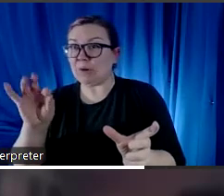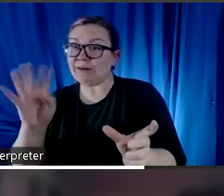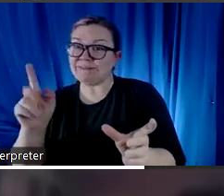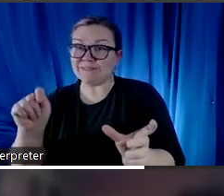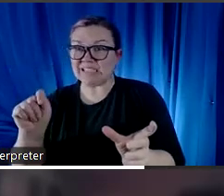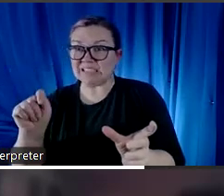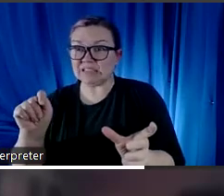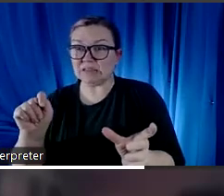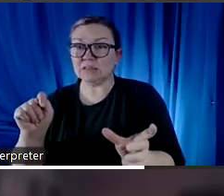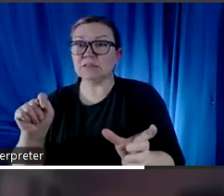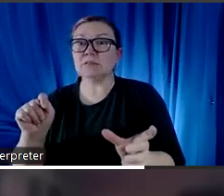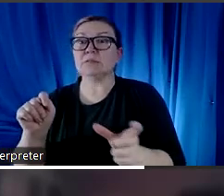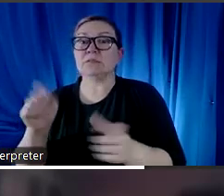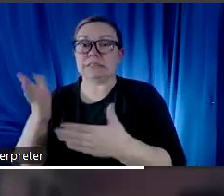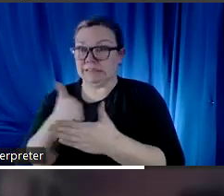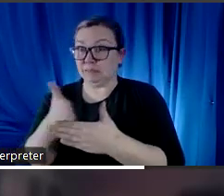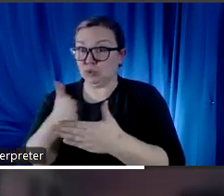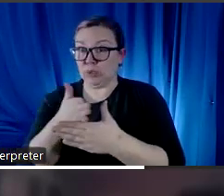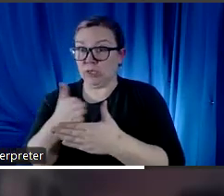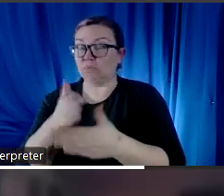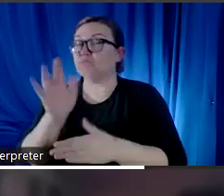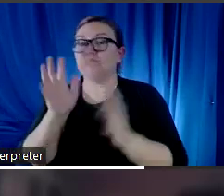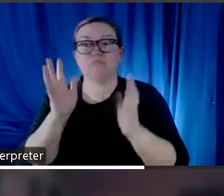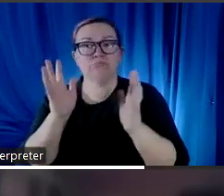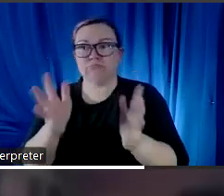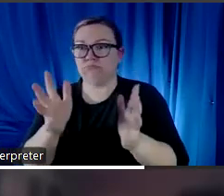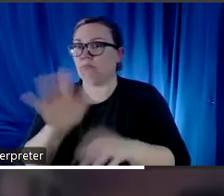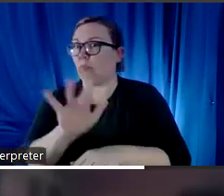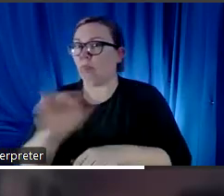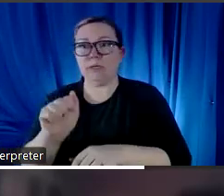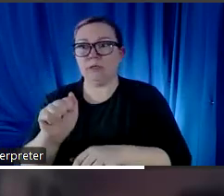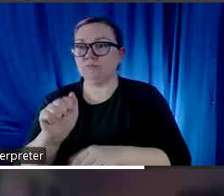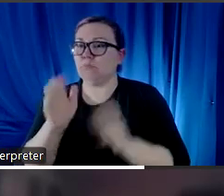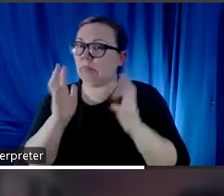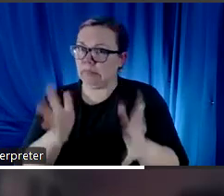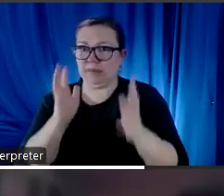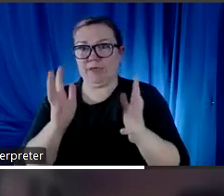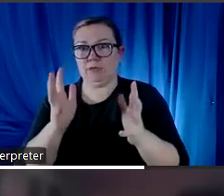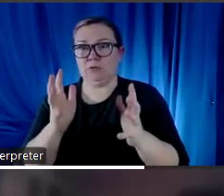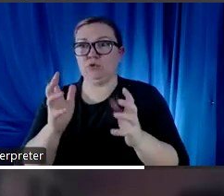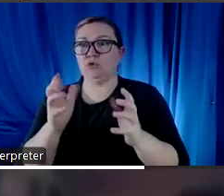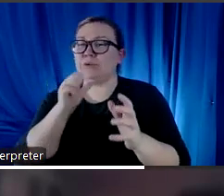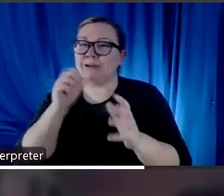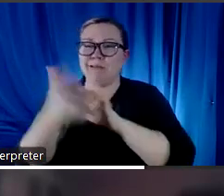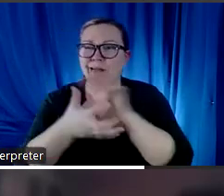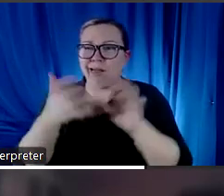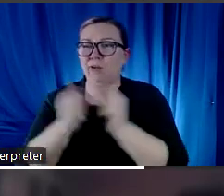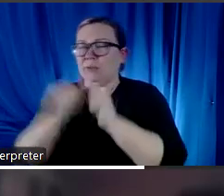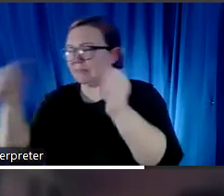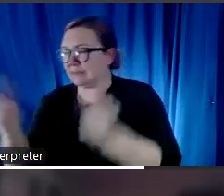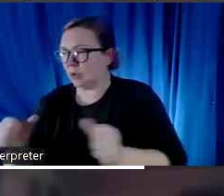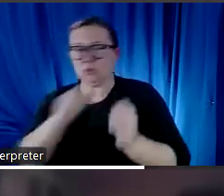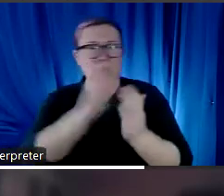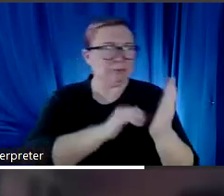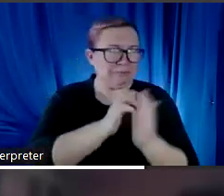length. This will remain clean and open to highlight the sculptural work. And so then there are